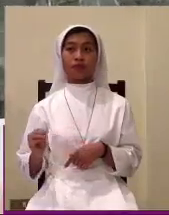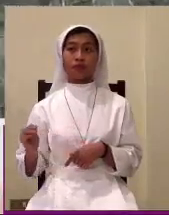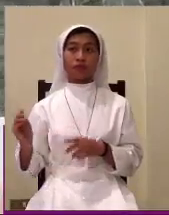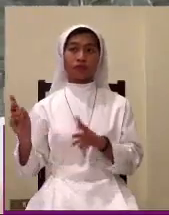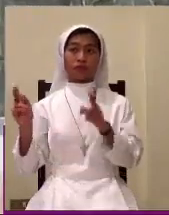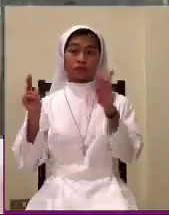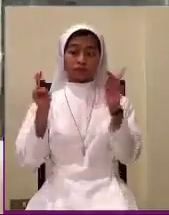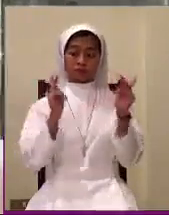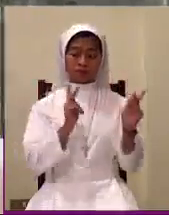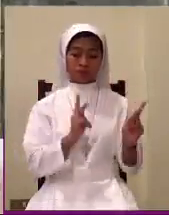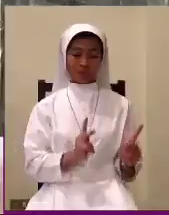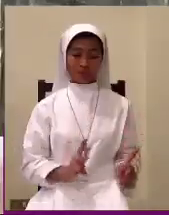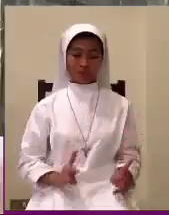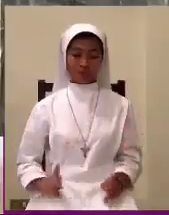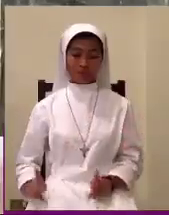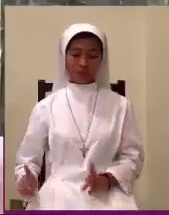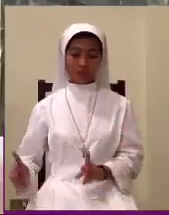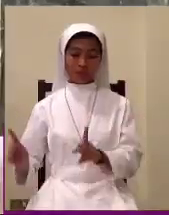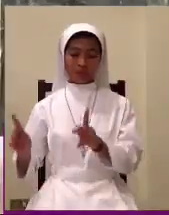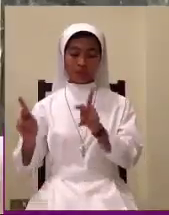asin ang